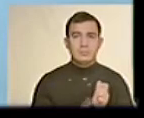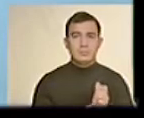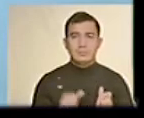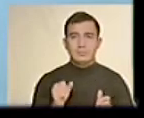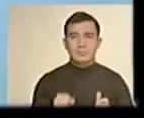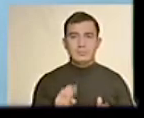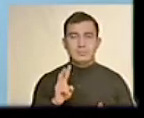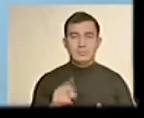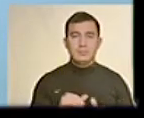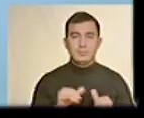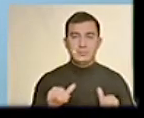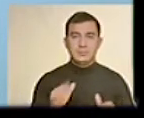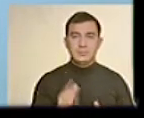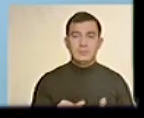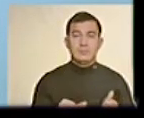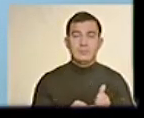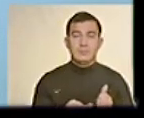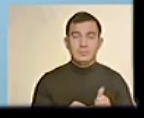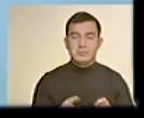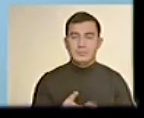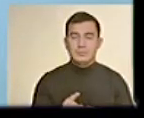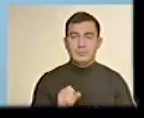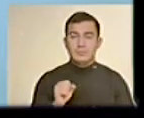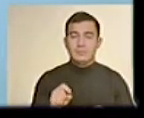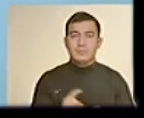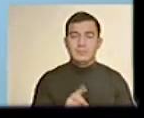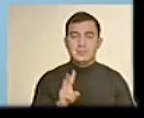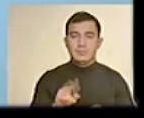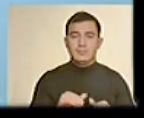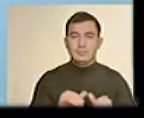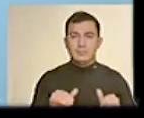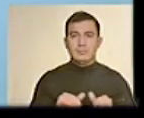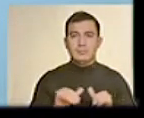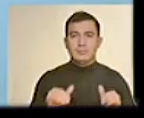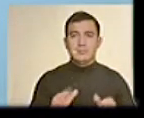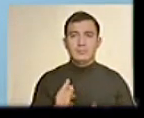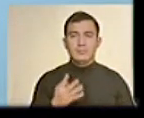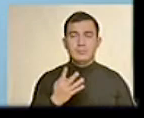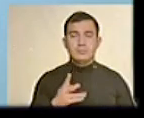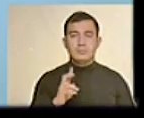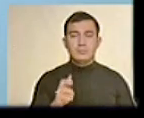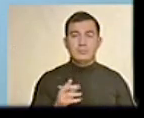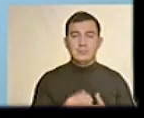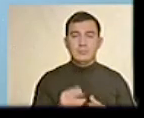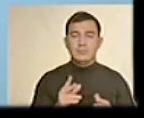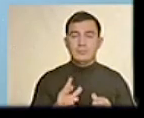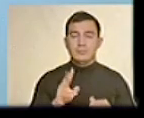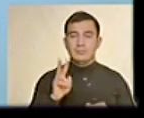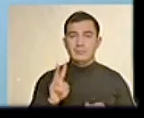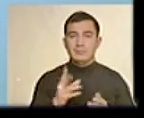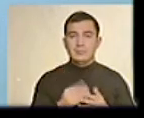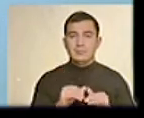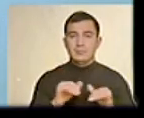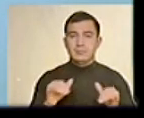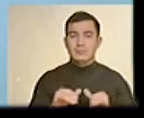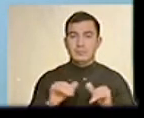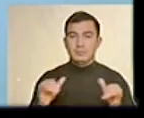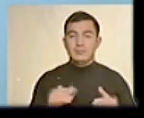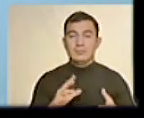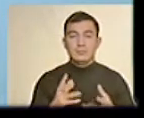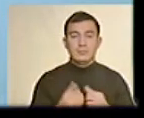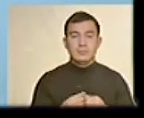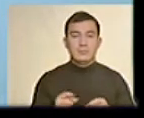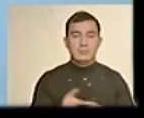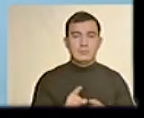kvadratga oshirganda 6 ni ham a'ni ham kvadratga oshiramiz. Bu yerda ham 4 b'ni kvadratga oshirganda 4 ni ham b'ni ham